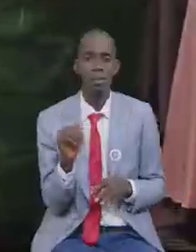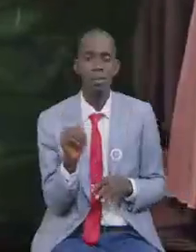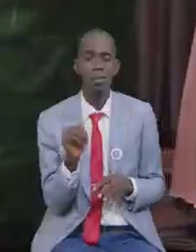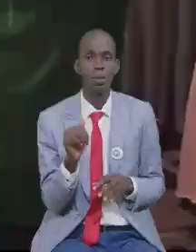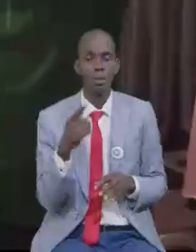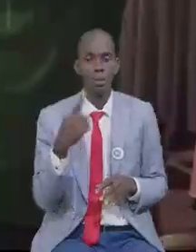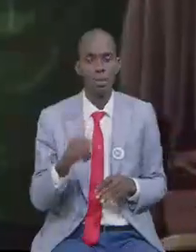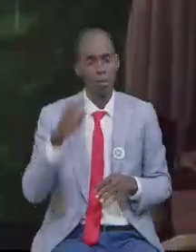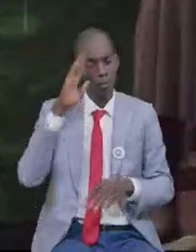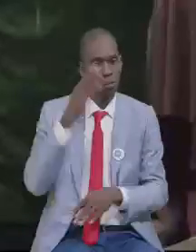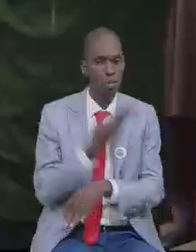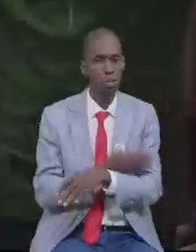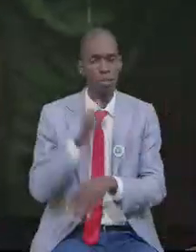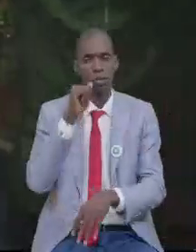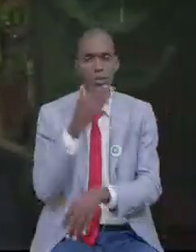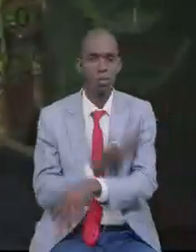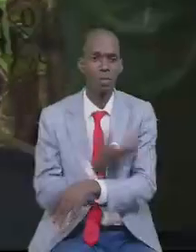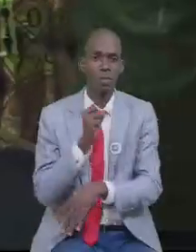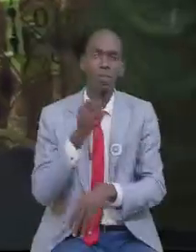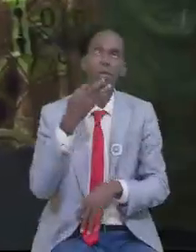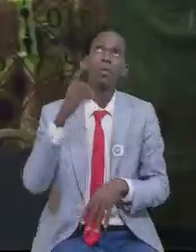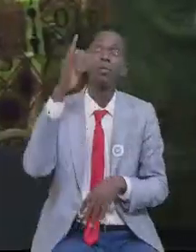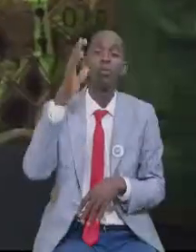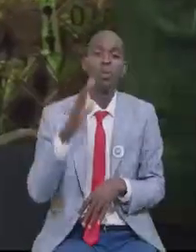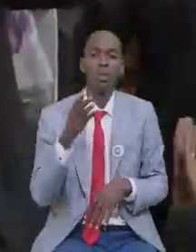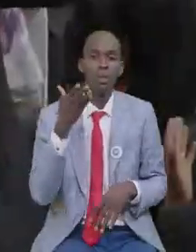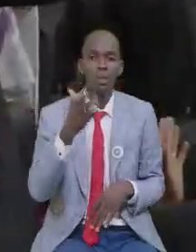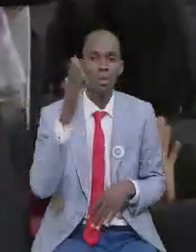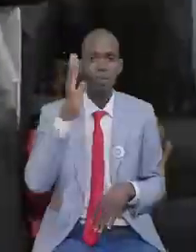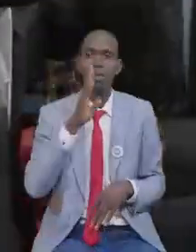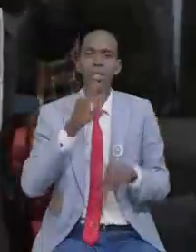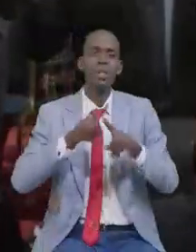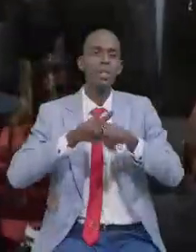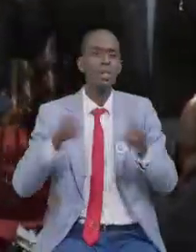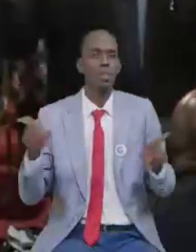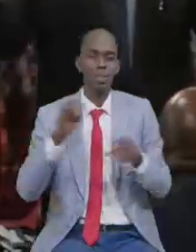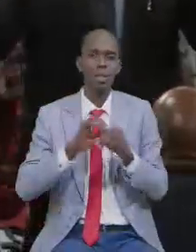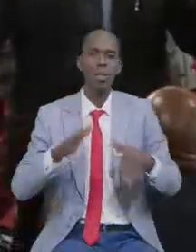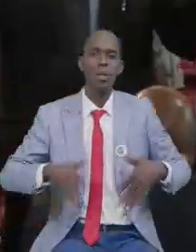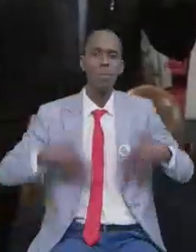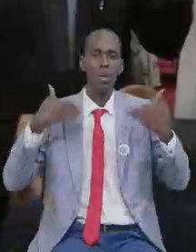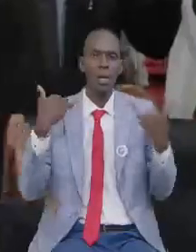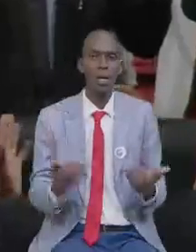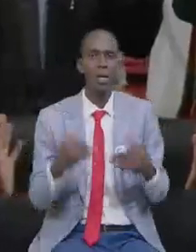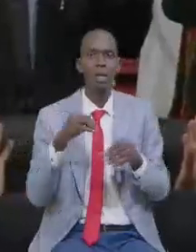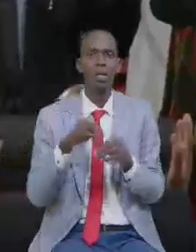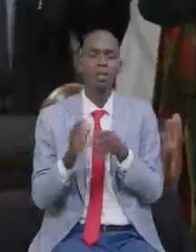of God. There's going to be a difference from your life today.